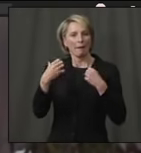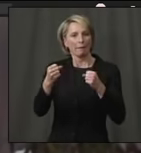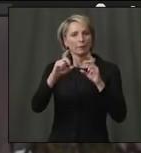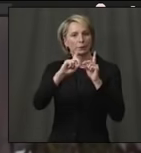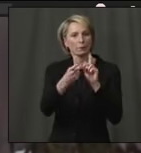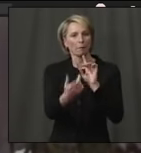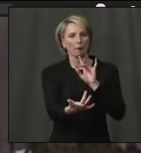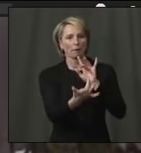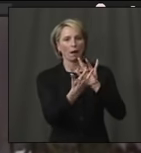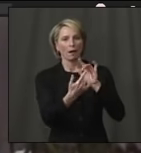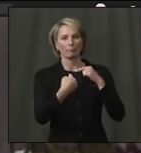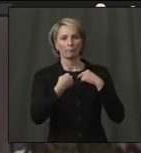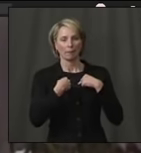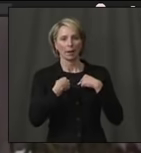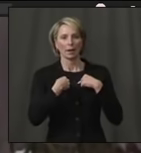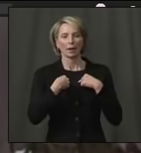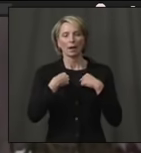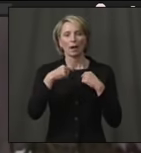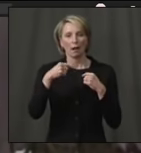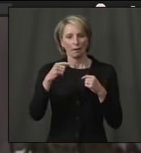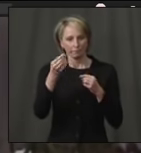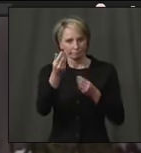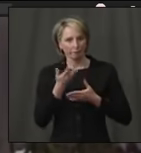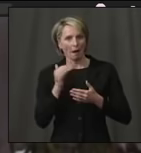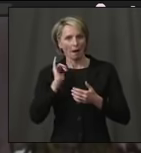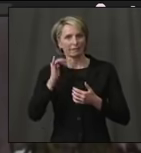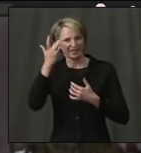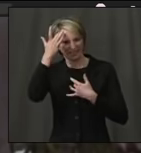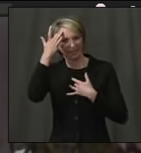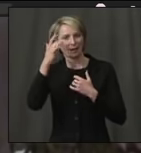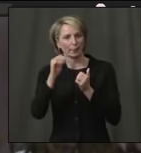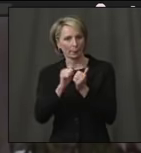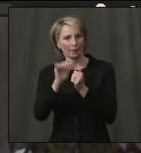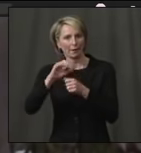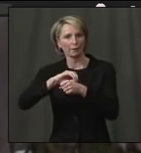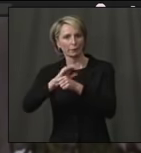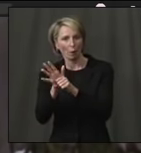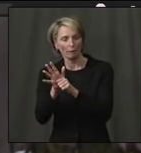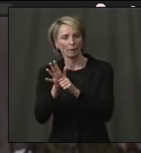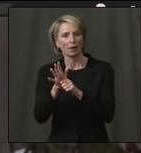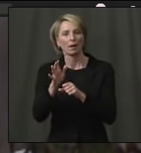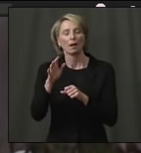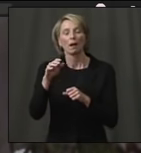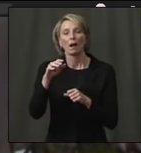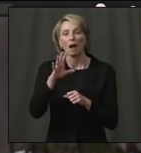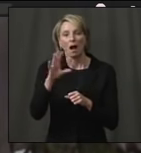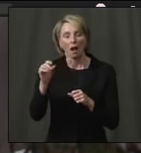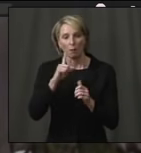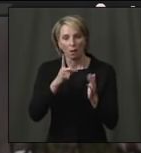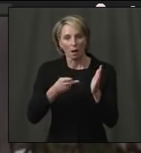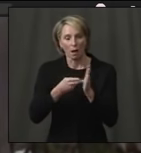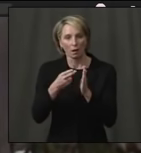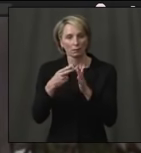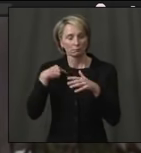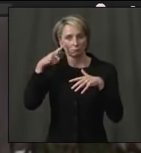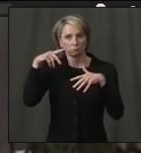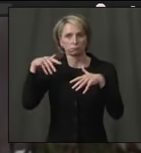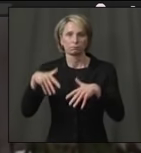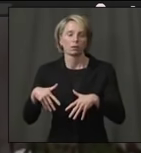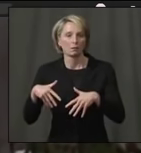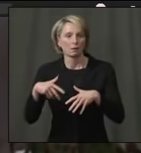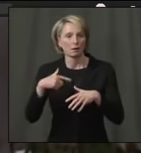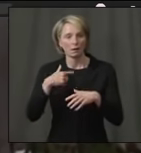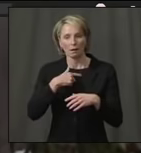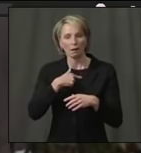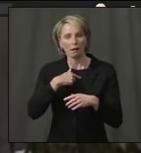Hospital. And it was a mixed feeling, not sure what to anticipate. Hadn't really looked at anyone who had gone